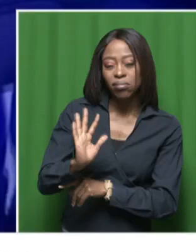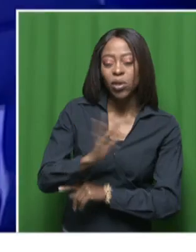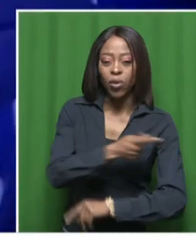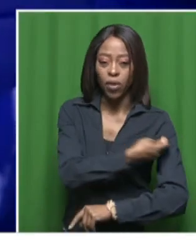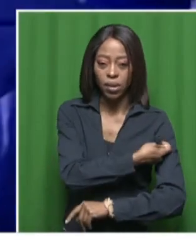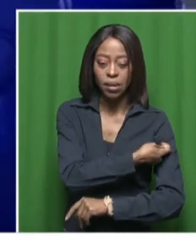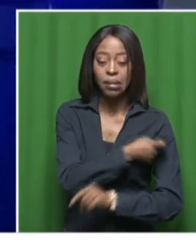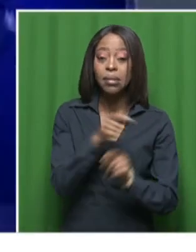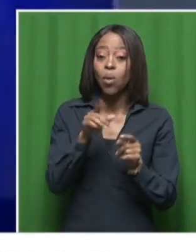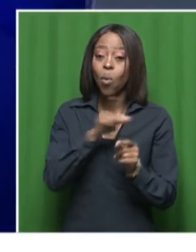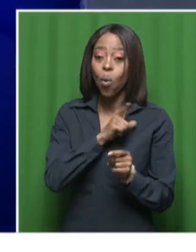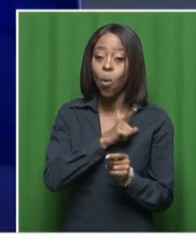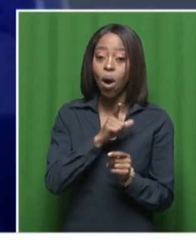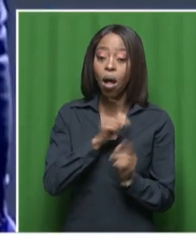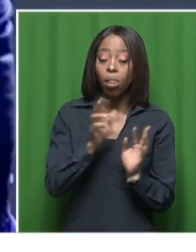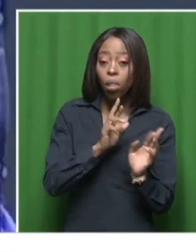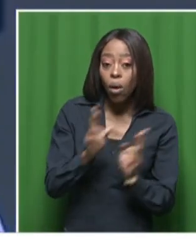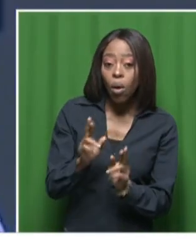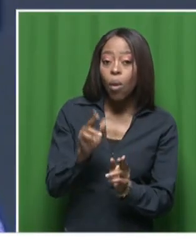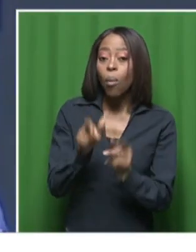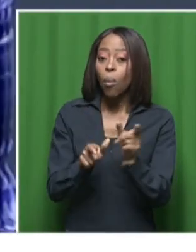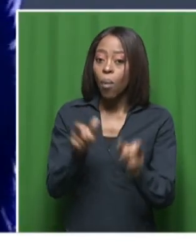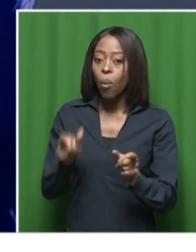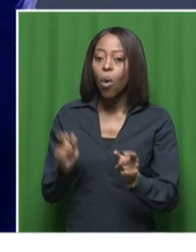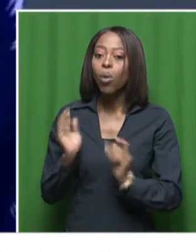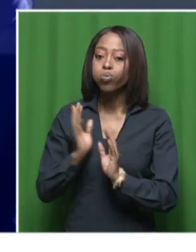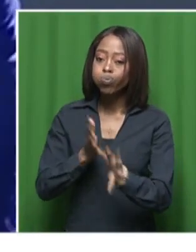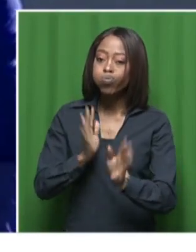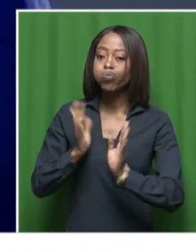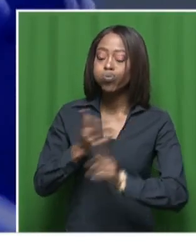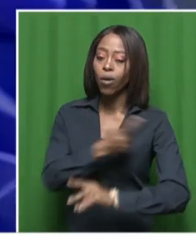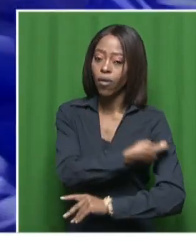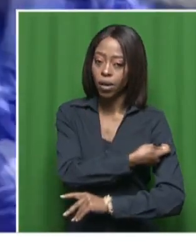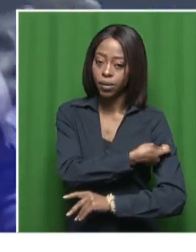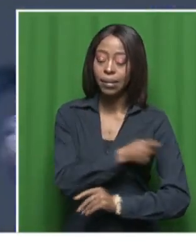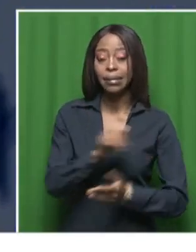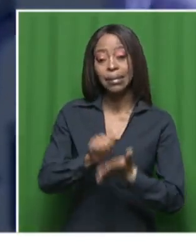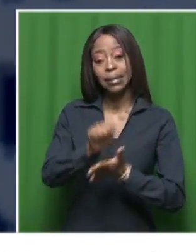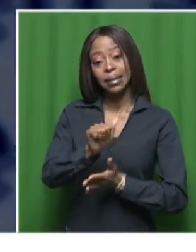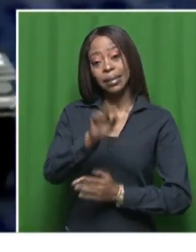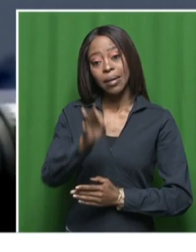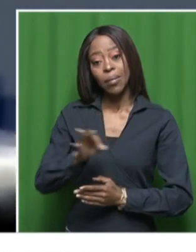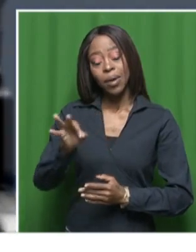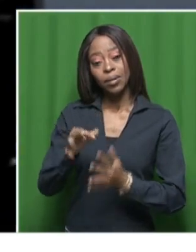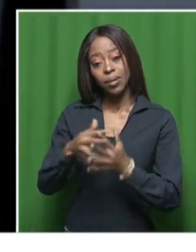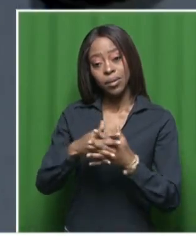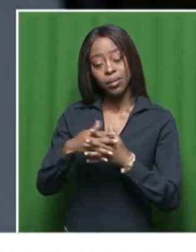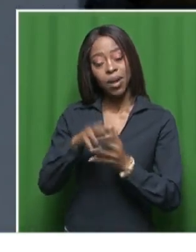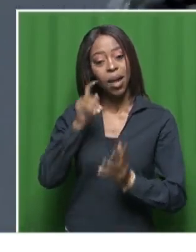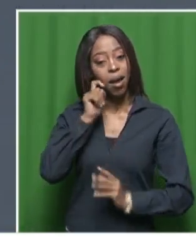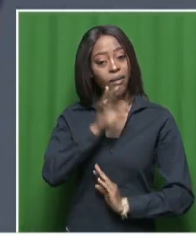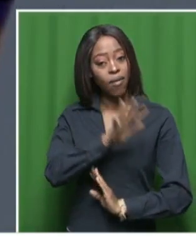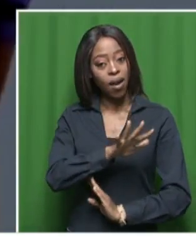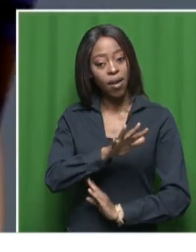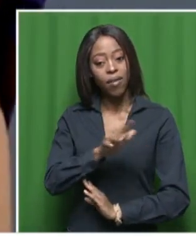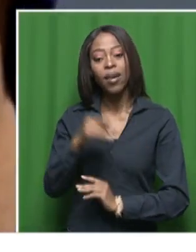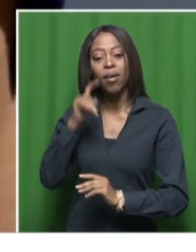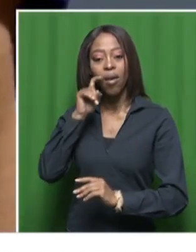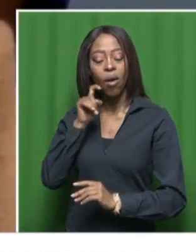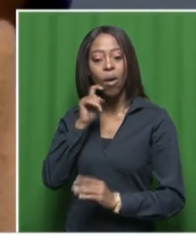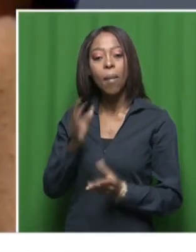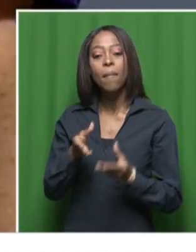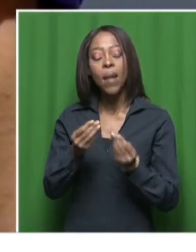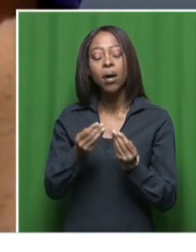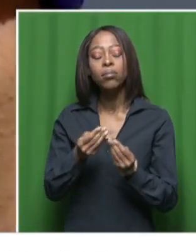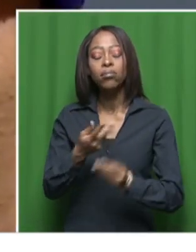hopes that it could lead to improved vaccine coverage rates. Just 16% of Americans aged 5 and older have received the latest